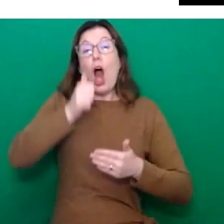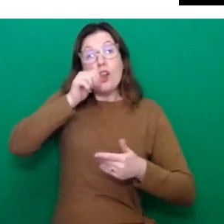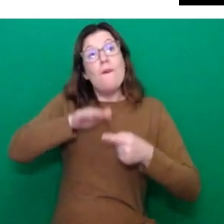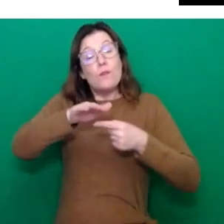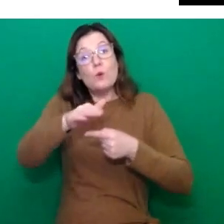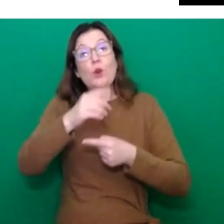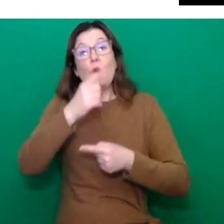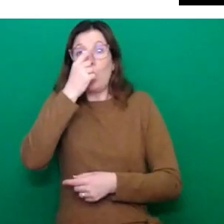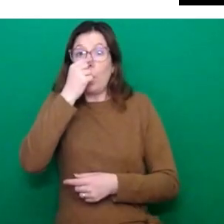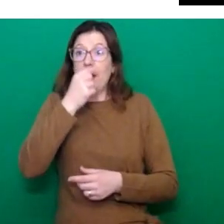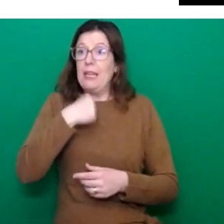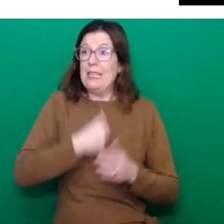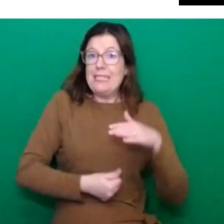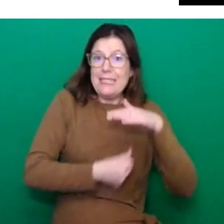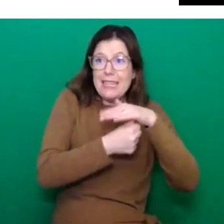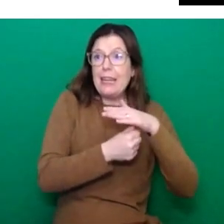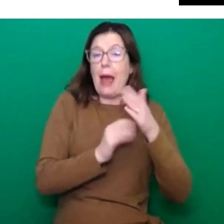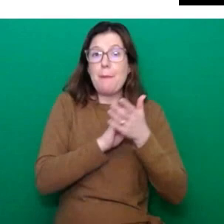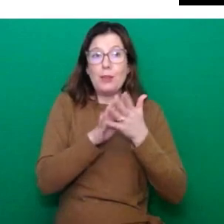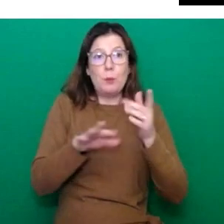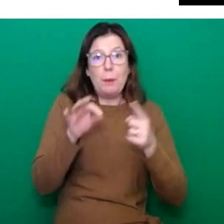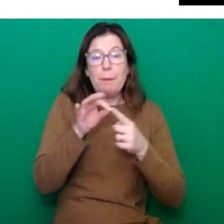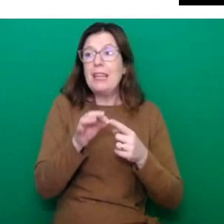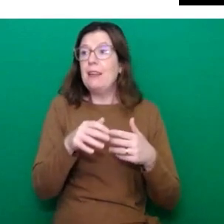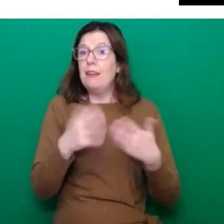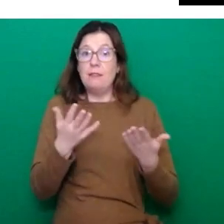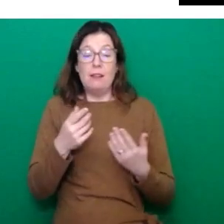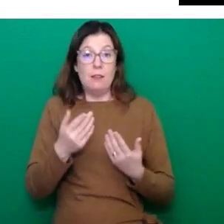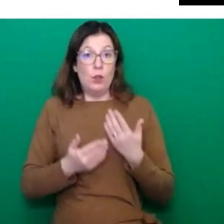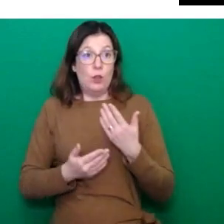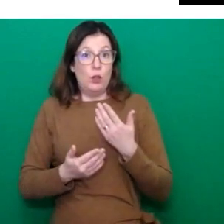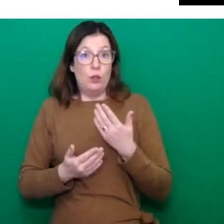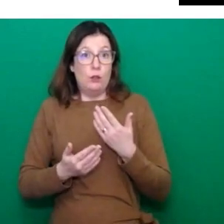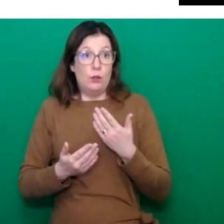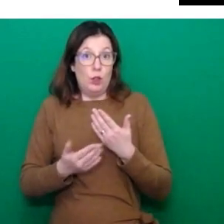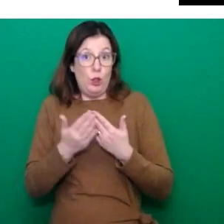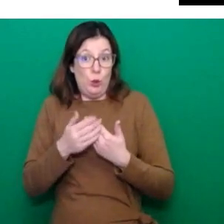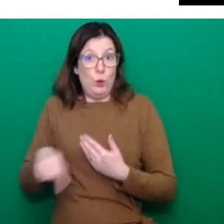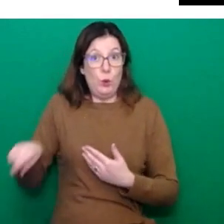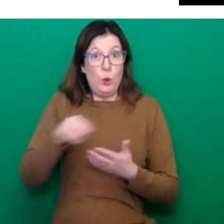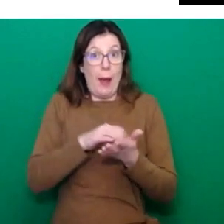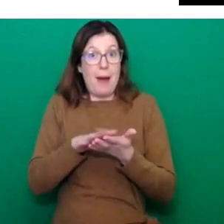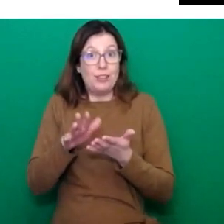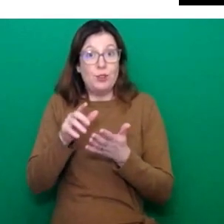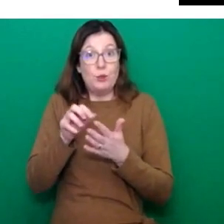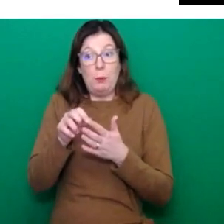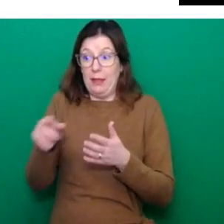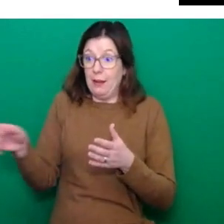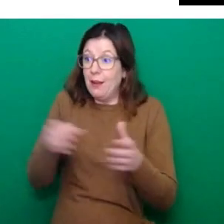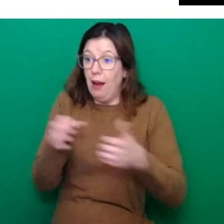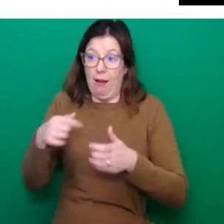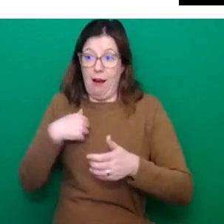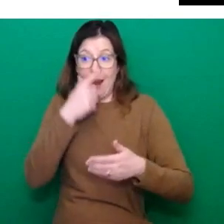potentially be a senior, and being able to sort of guide the future MHWPs. You will